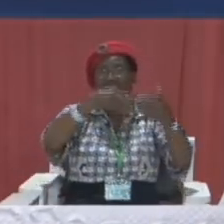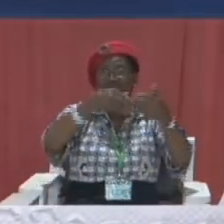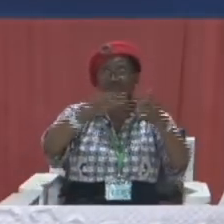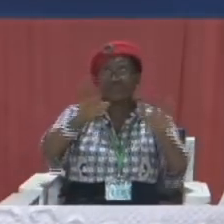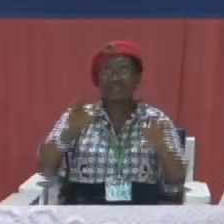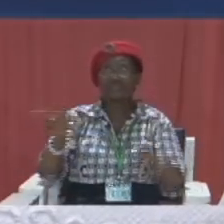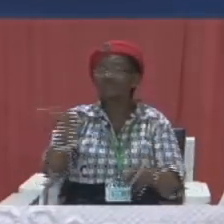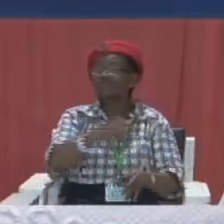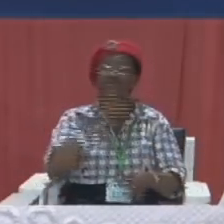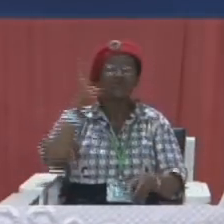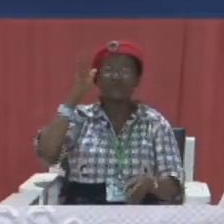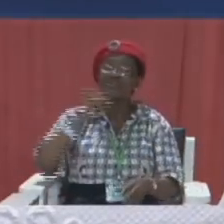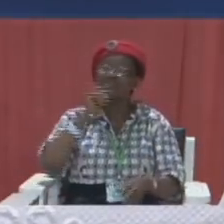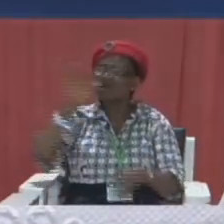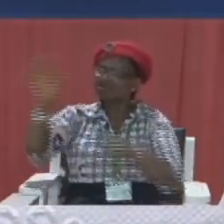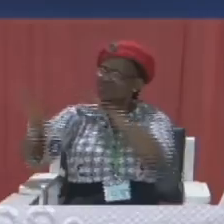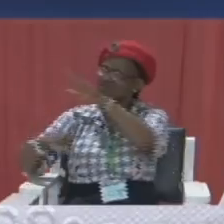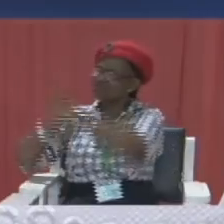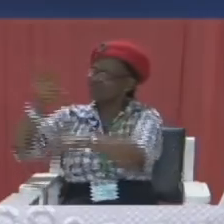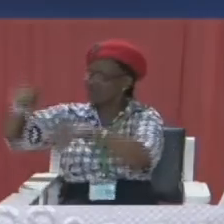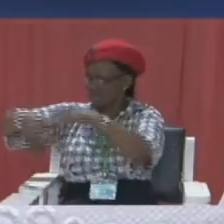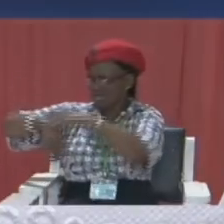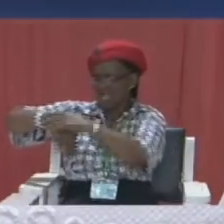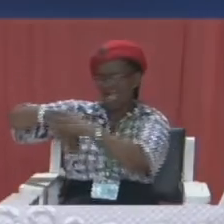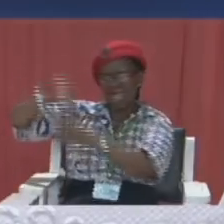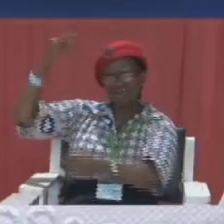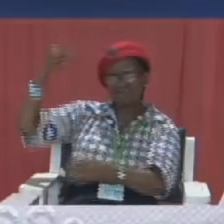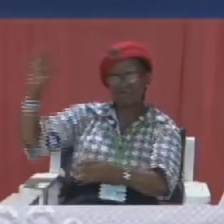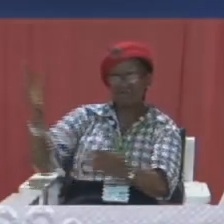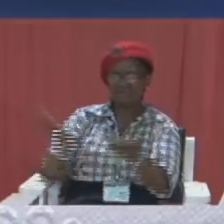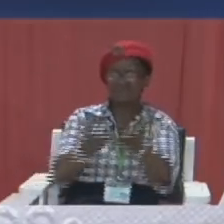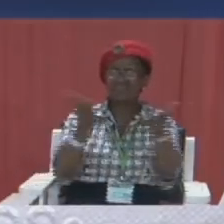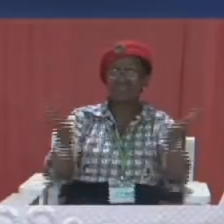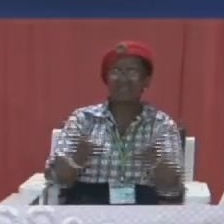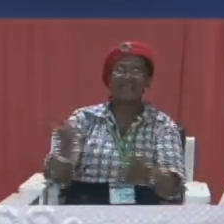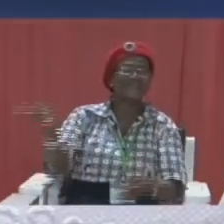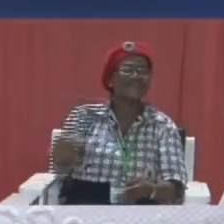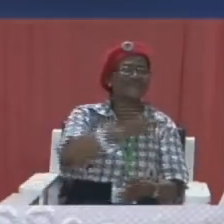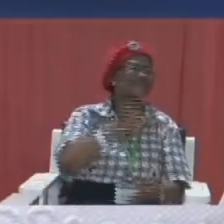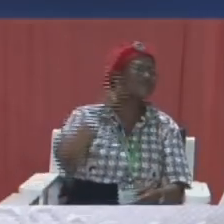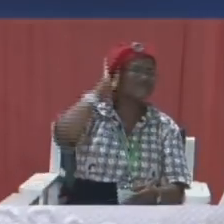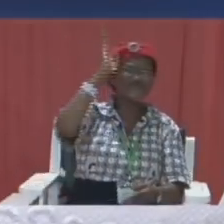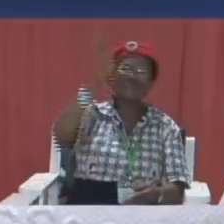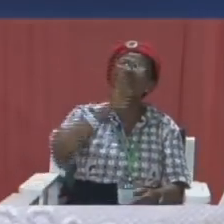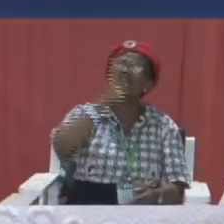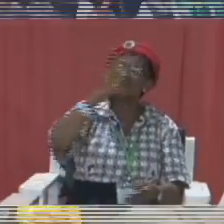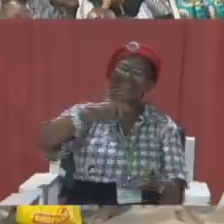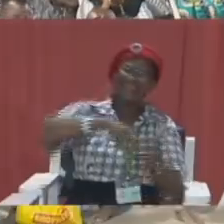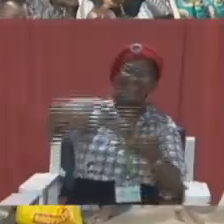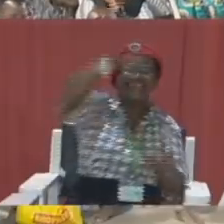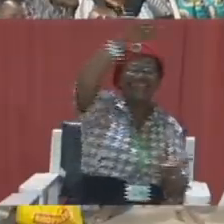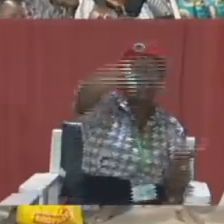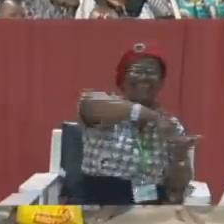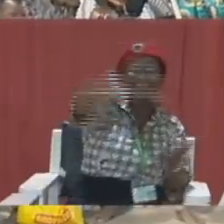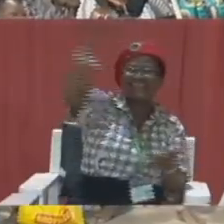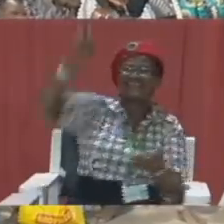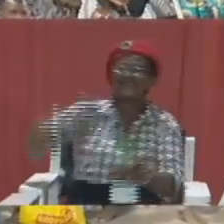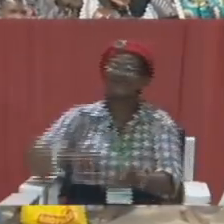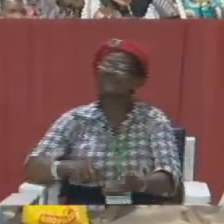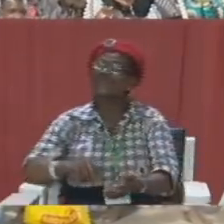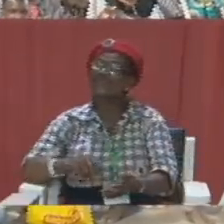to walk out of here. You'll be jumping all over the